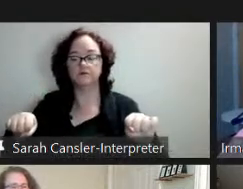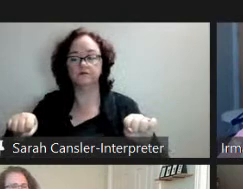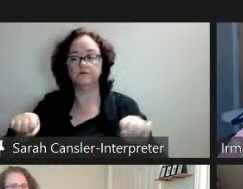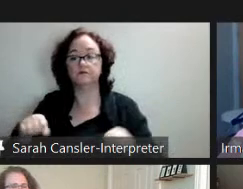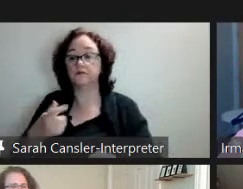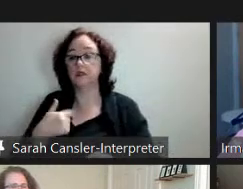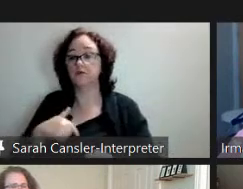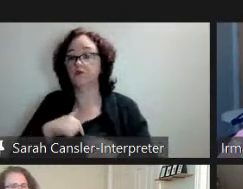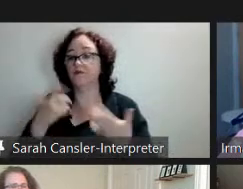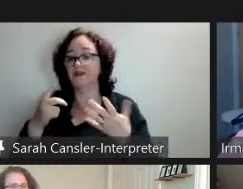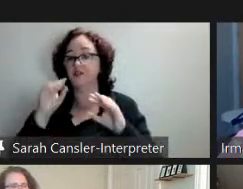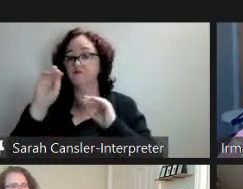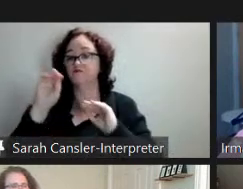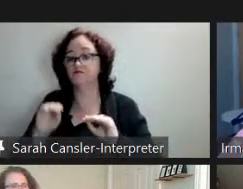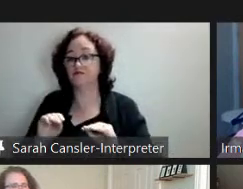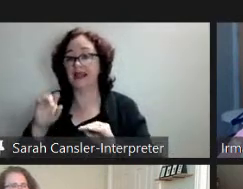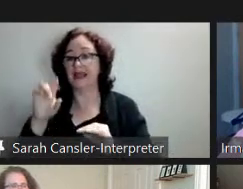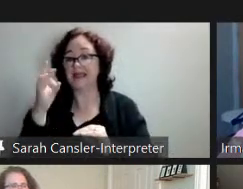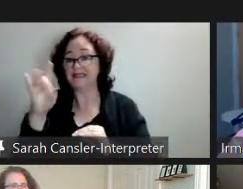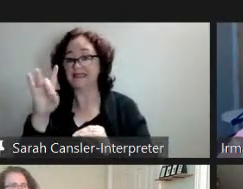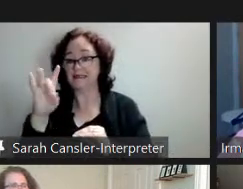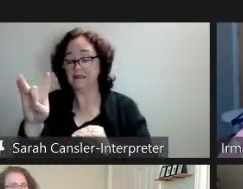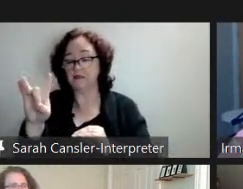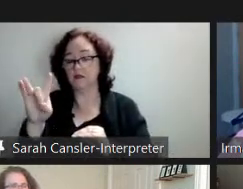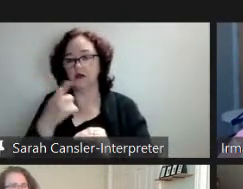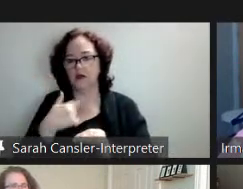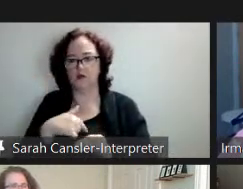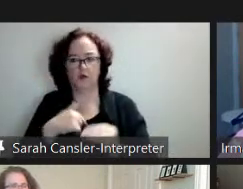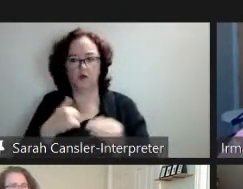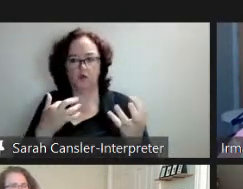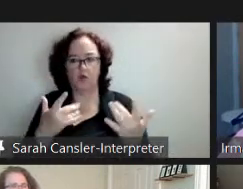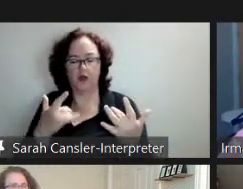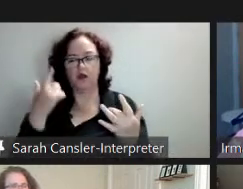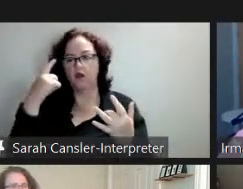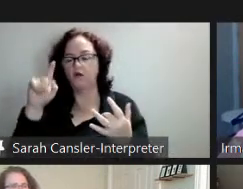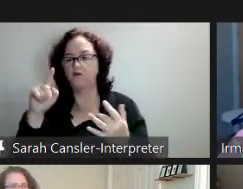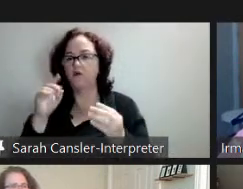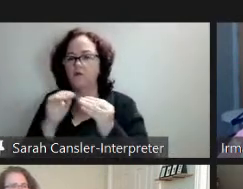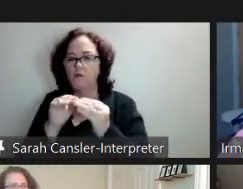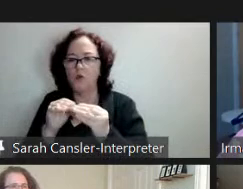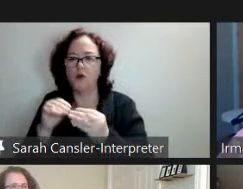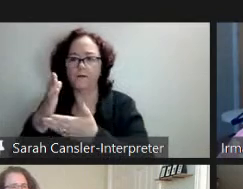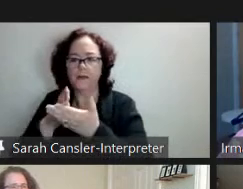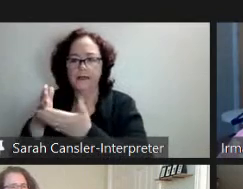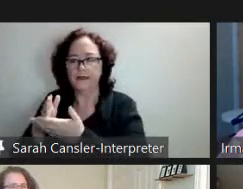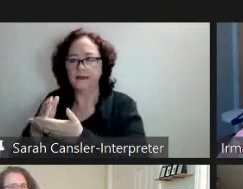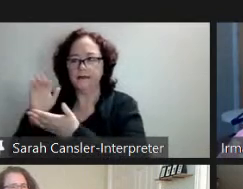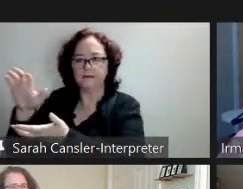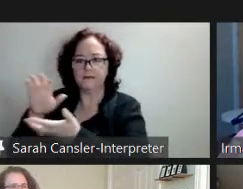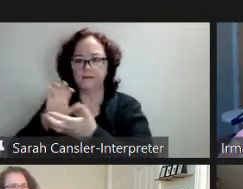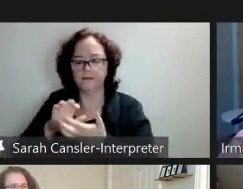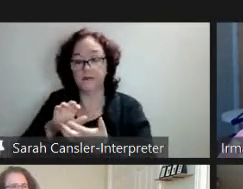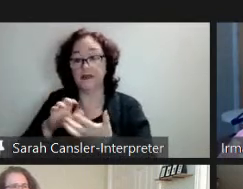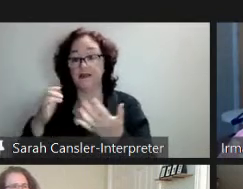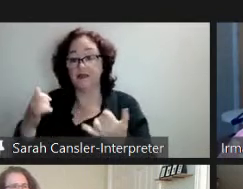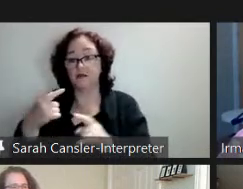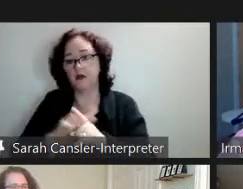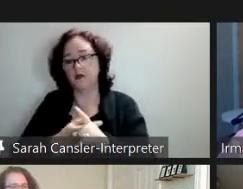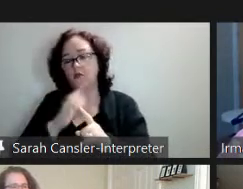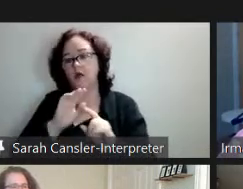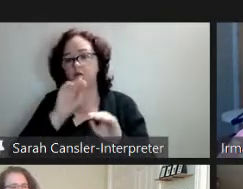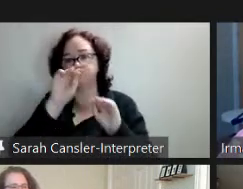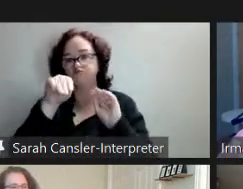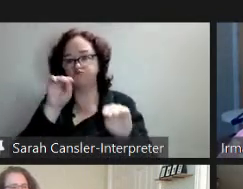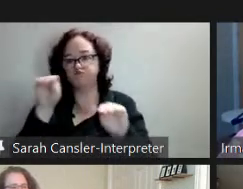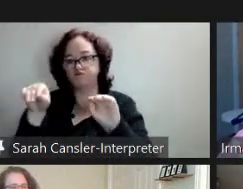on some manufactured pieces for 47th on the Green Line. And so that should be installed this month. And then we will have